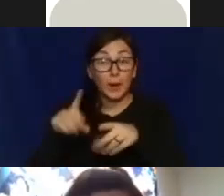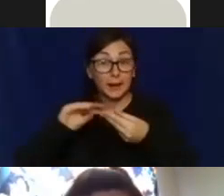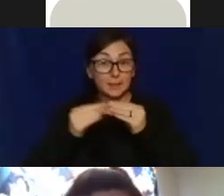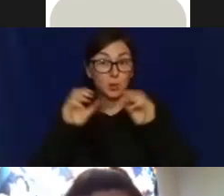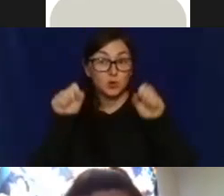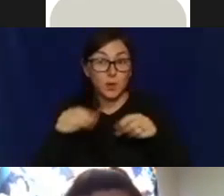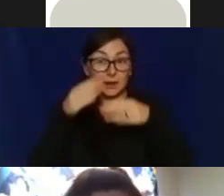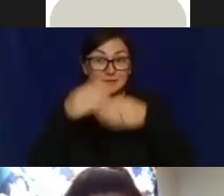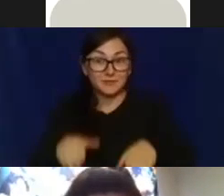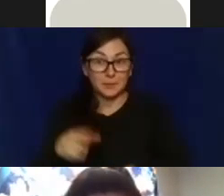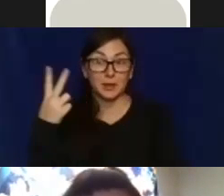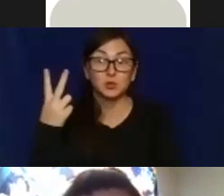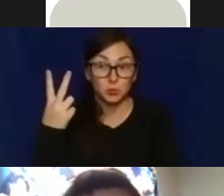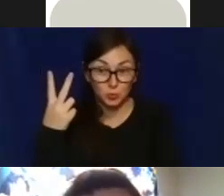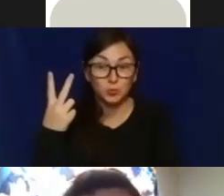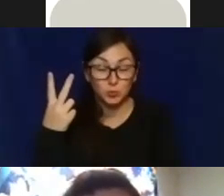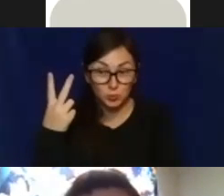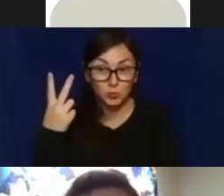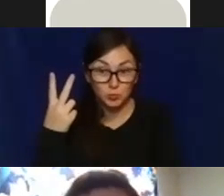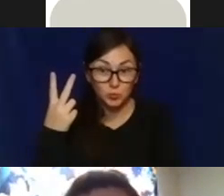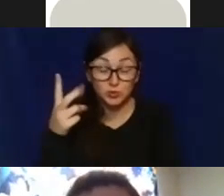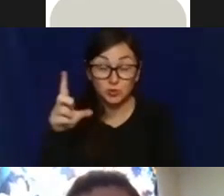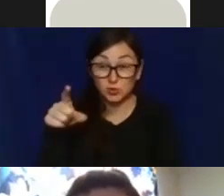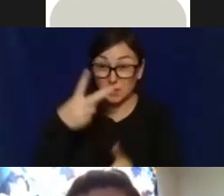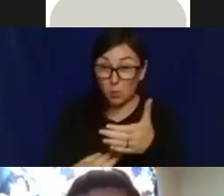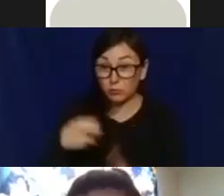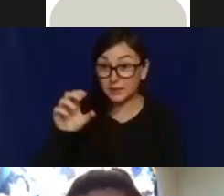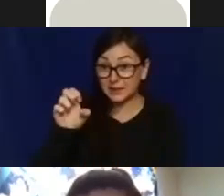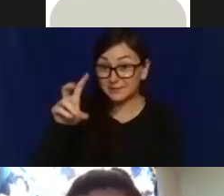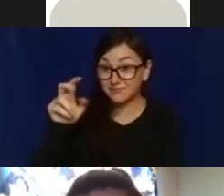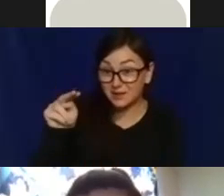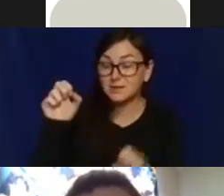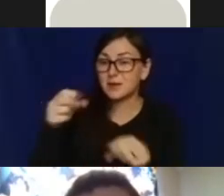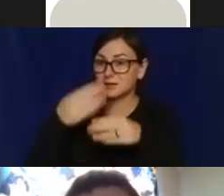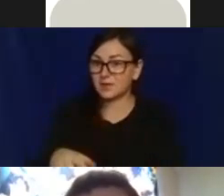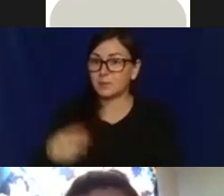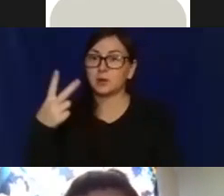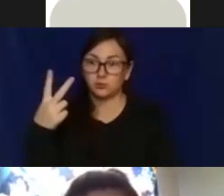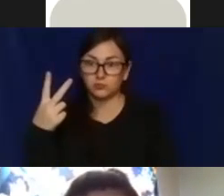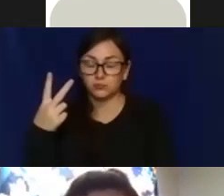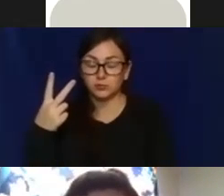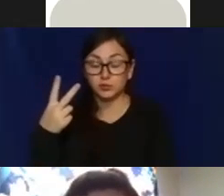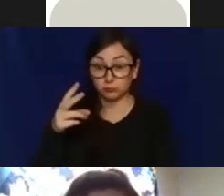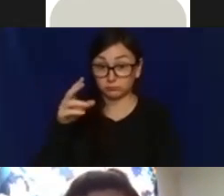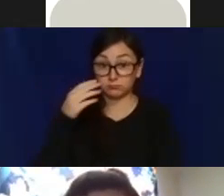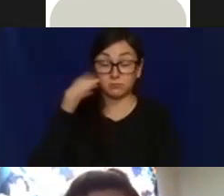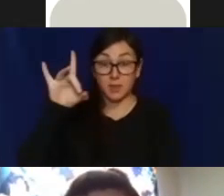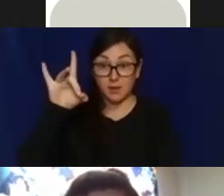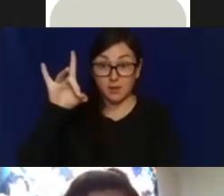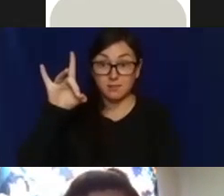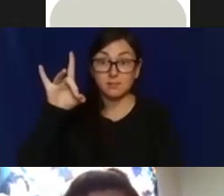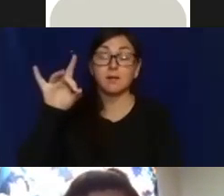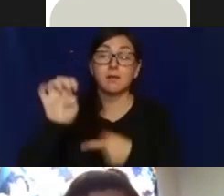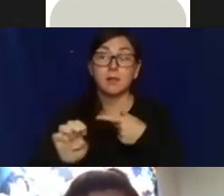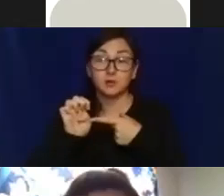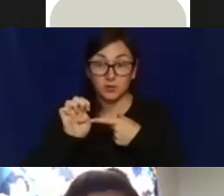And so once I figure that out, that I got 8 valence electrons, that also tells me that I have